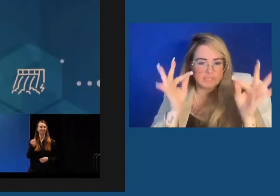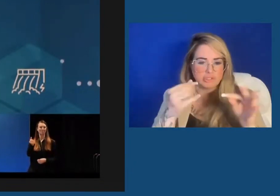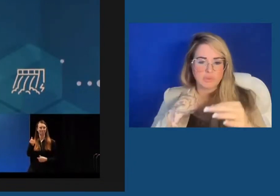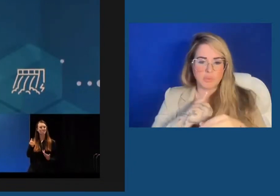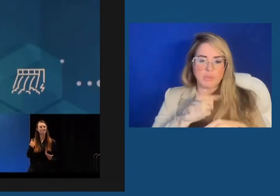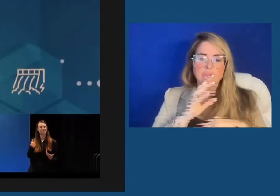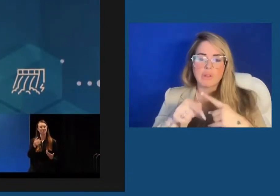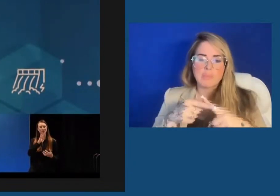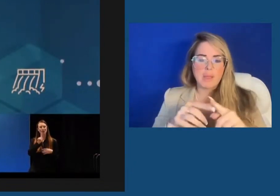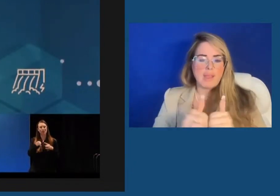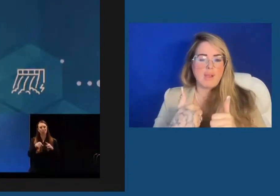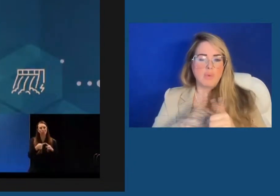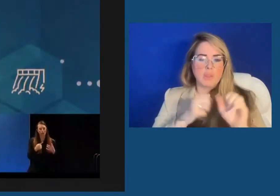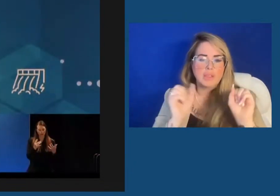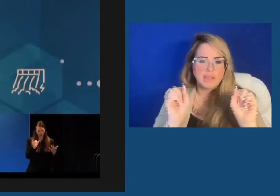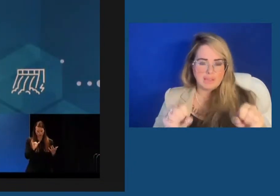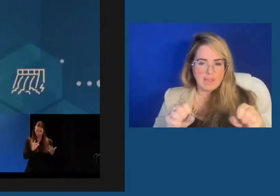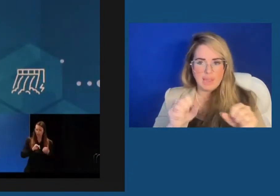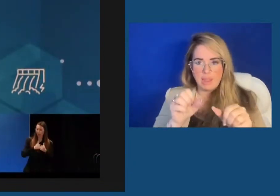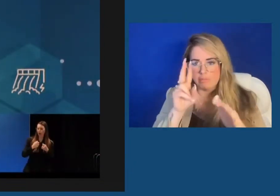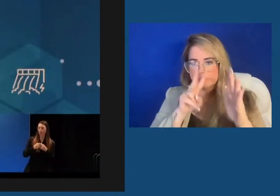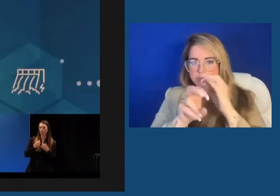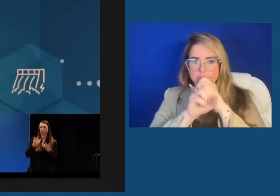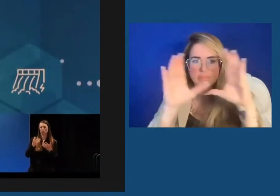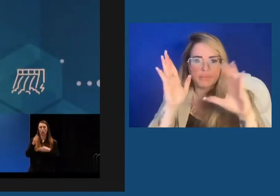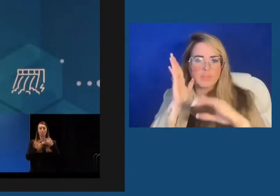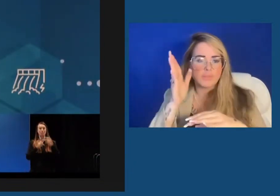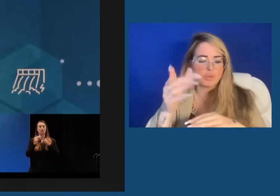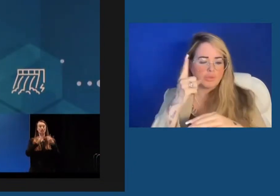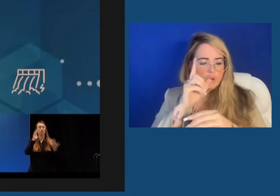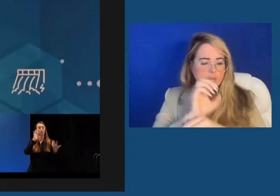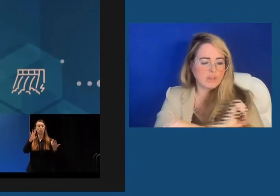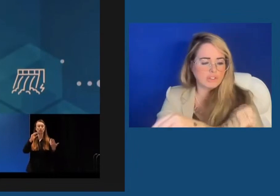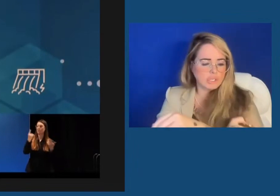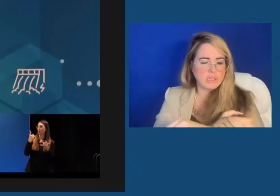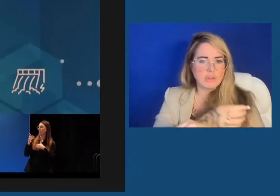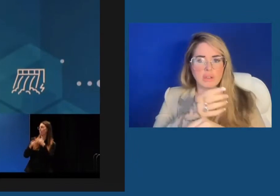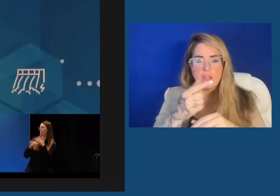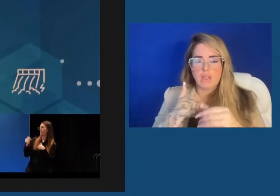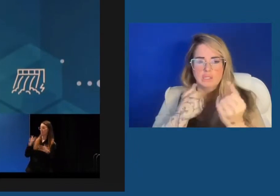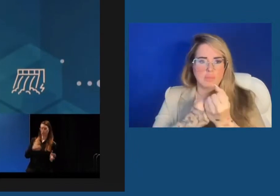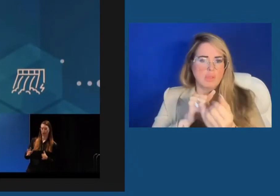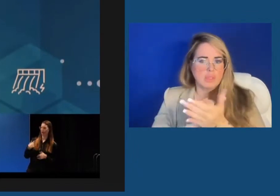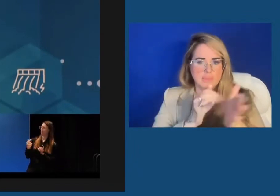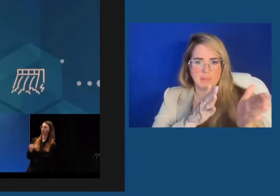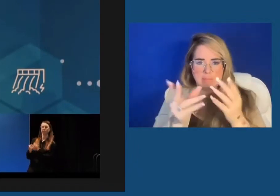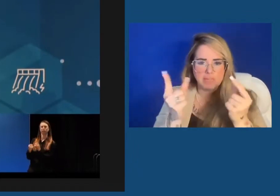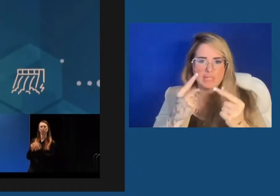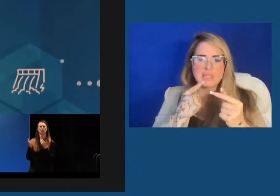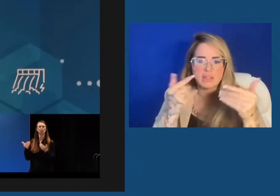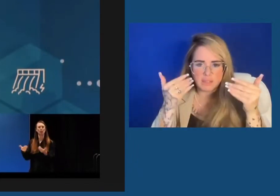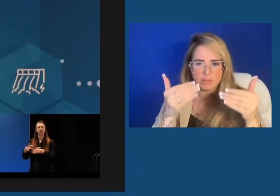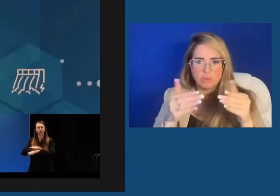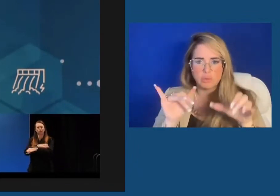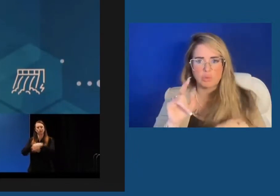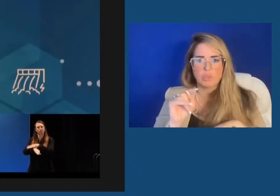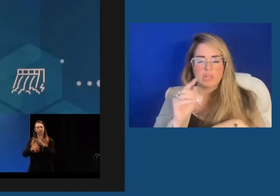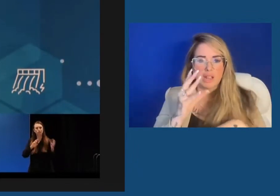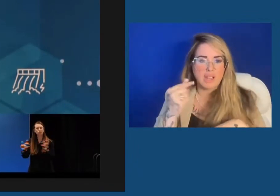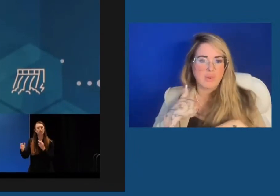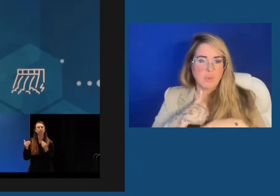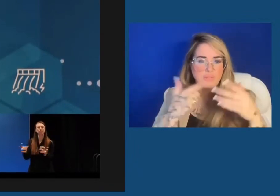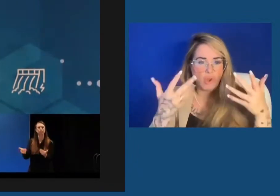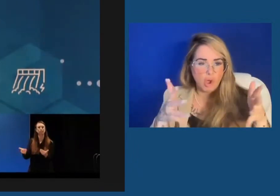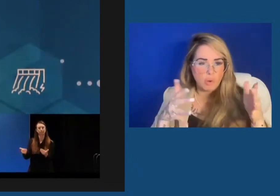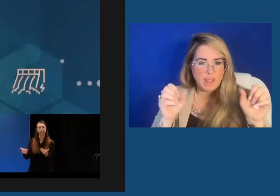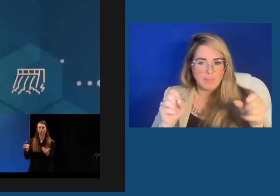how we can lean into the energy future and someone presents a plan that I supported immediately, said, let's get it done. And the fact that we already were able to